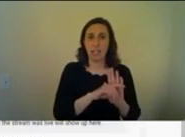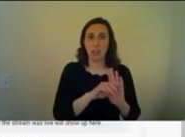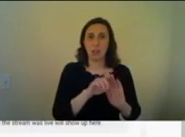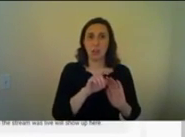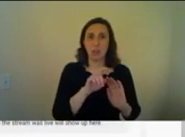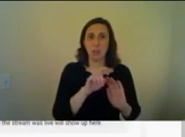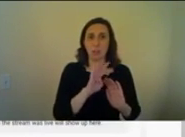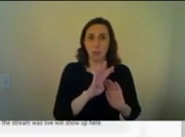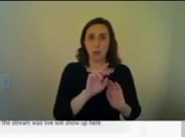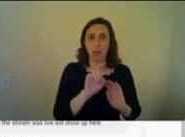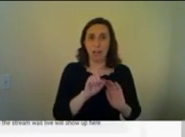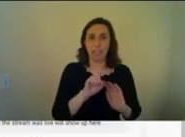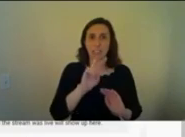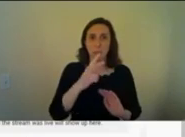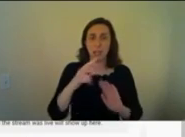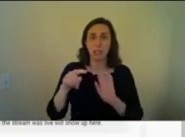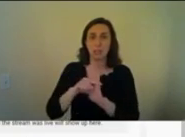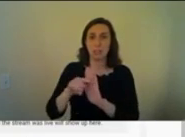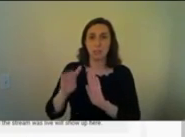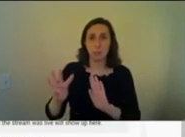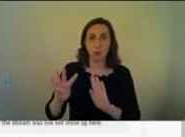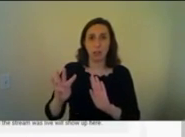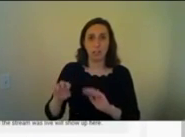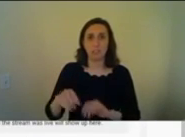minus 4 as it comes through each term.